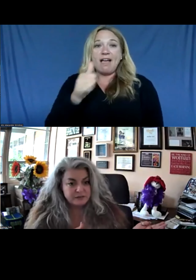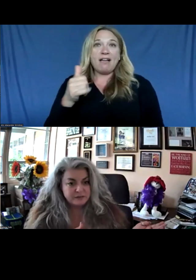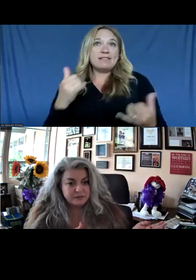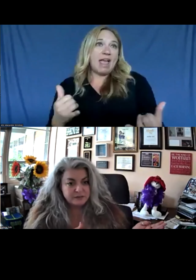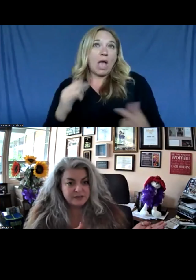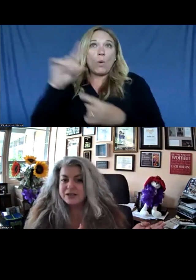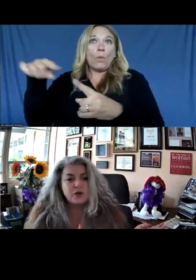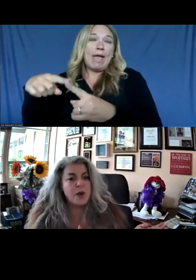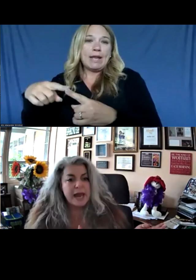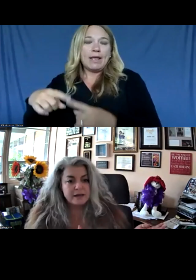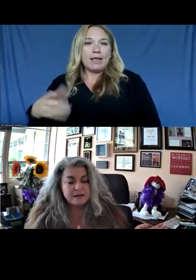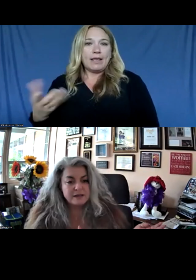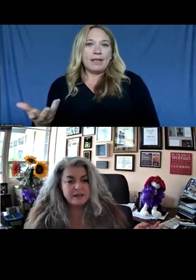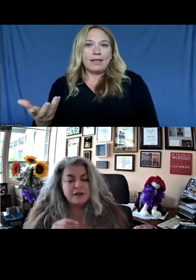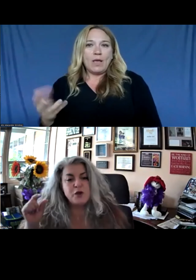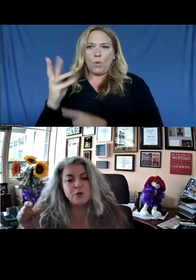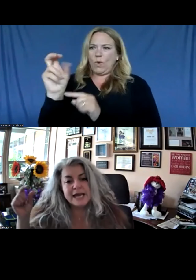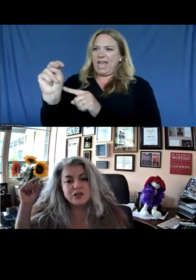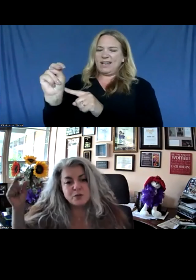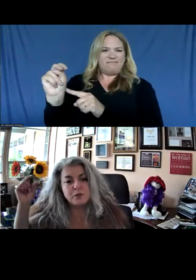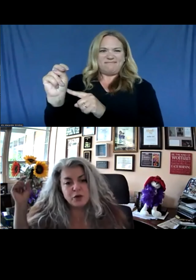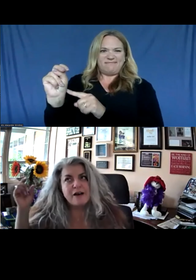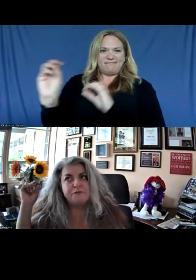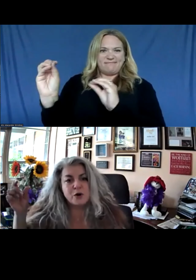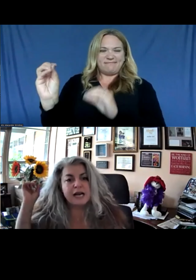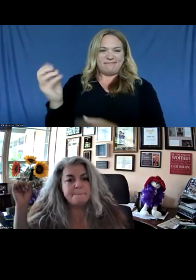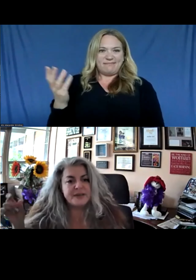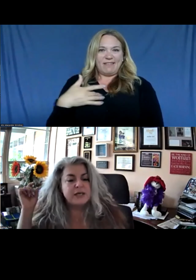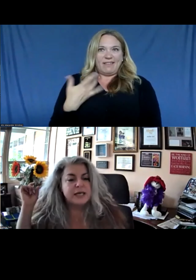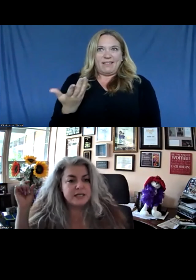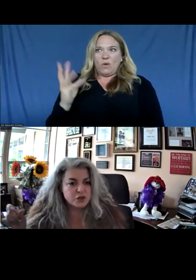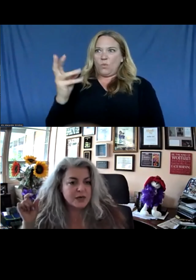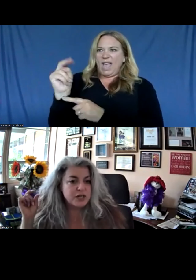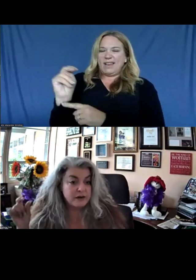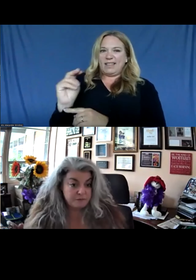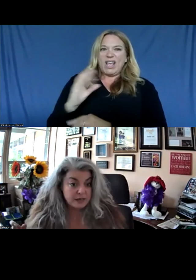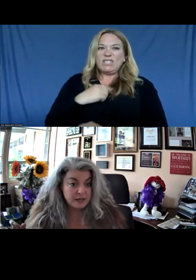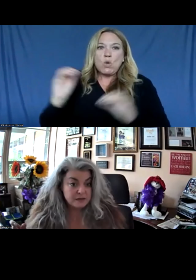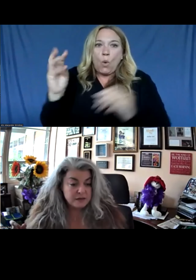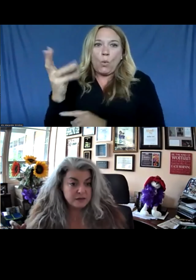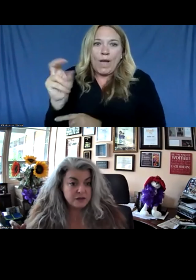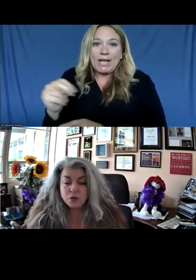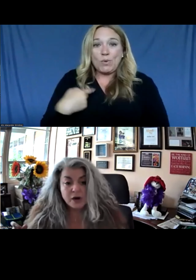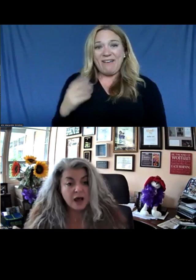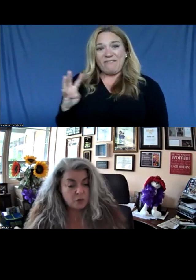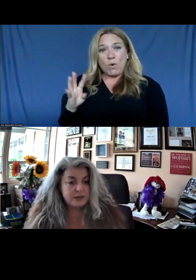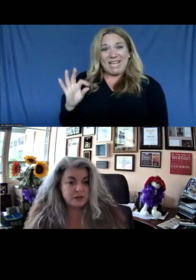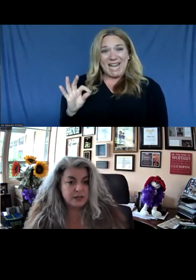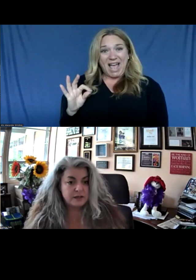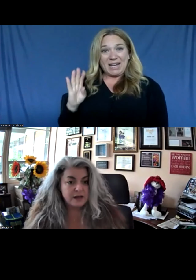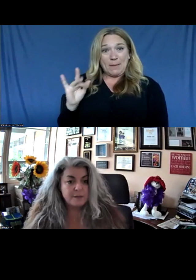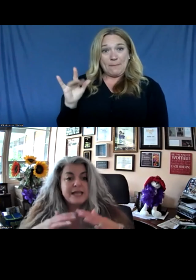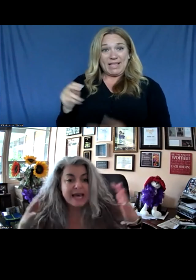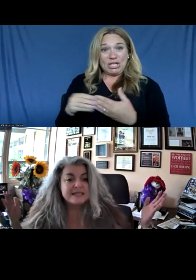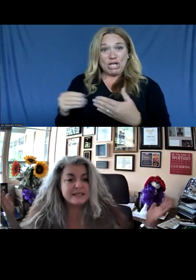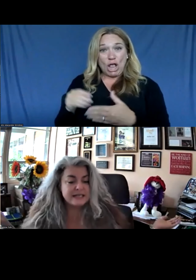never. There is no when. If you can't do it when you have $49 billion in discretionary funding, you're not going to do